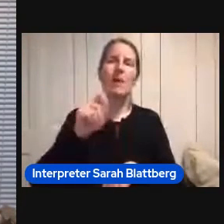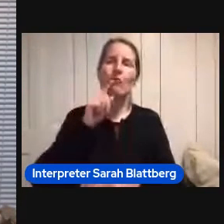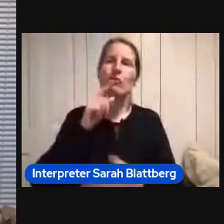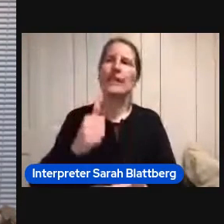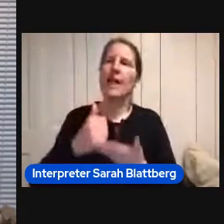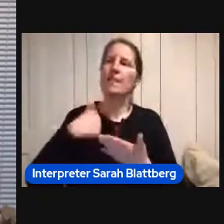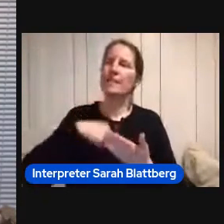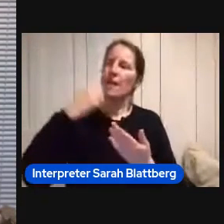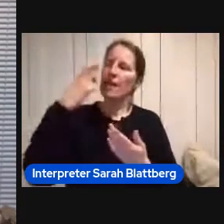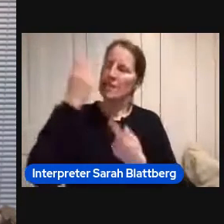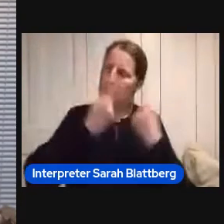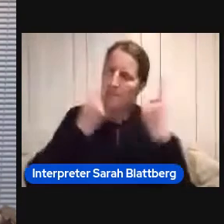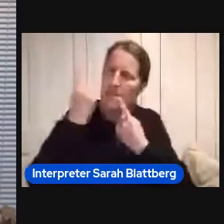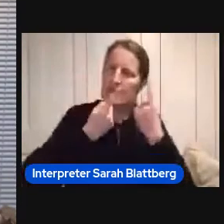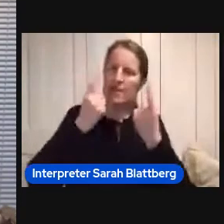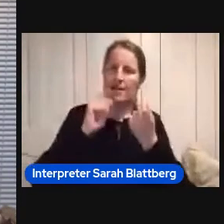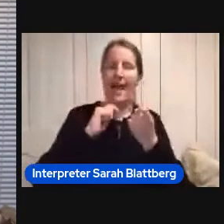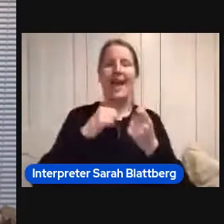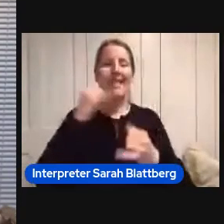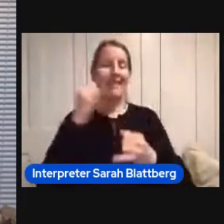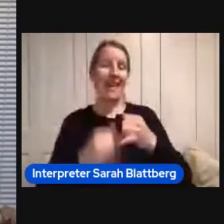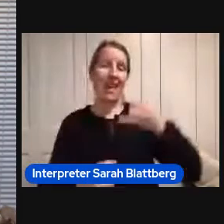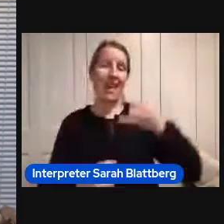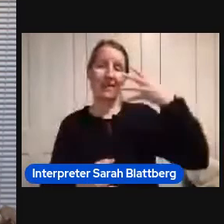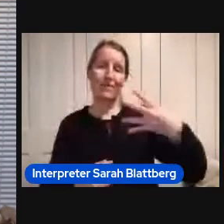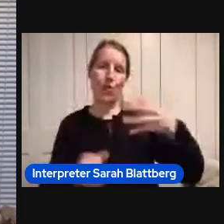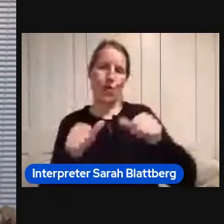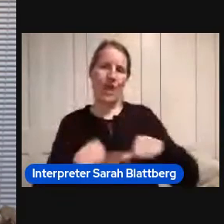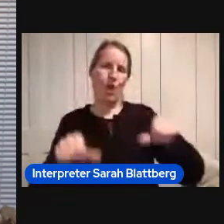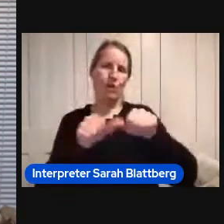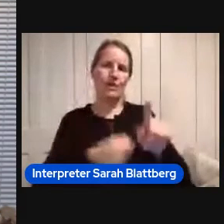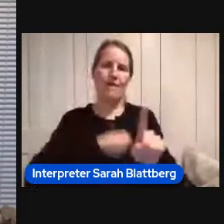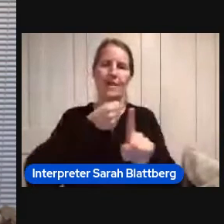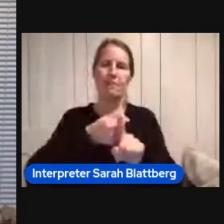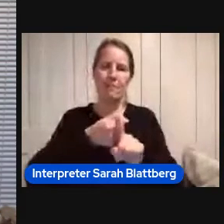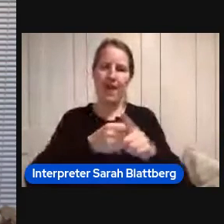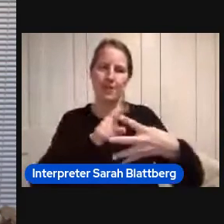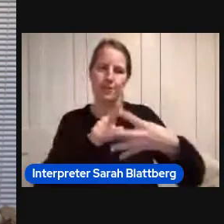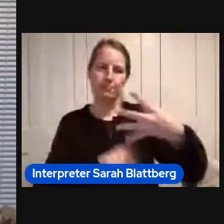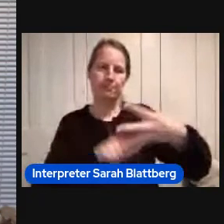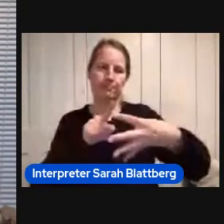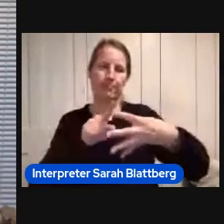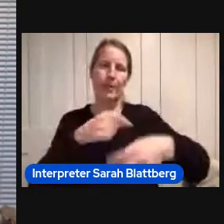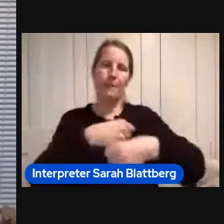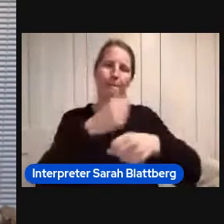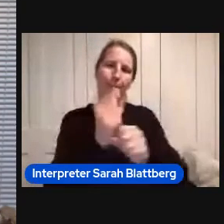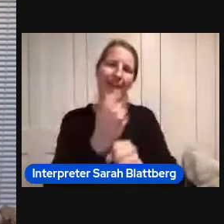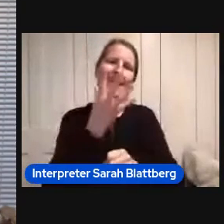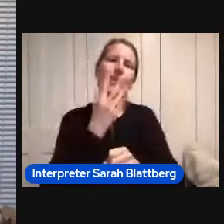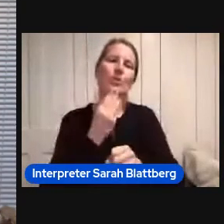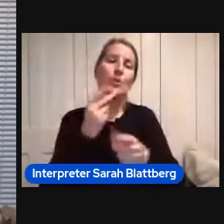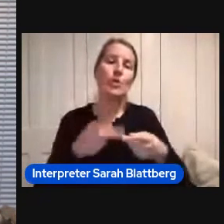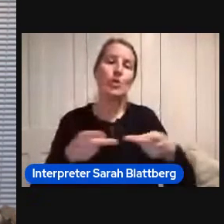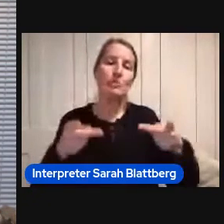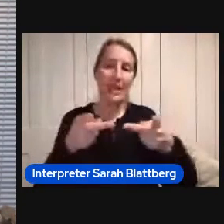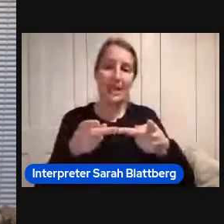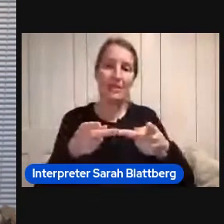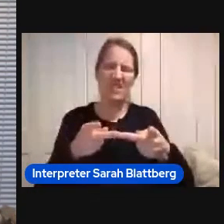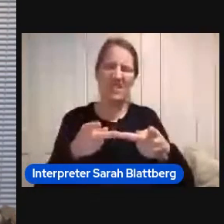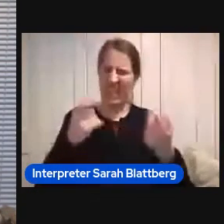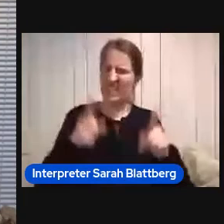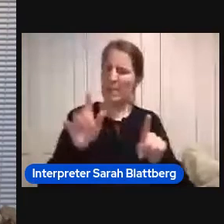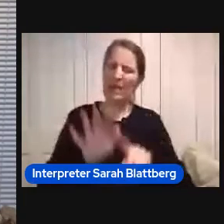community. We ended with 4 core impact areas. 1, making Jewish places, and we're doing that throughout the